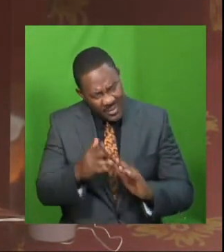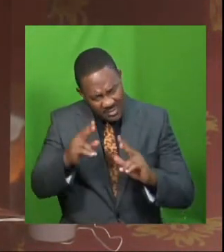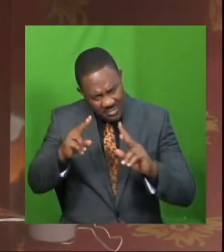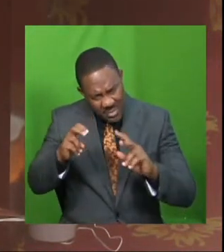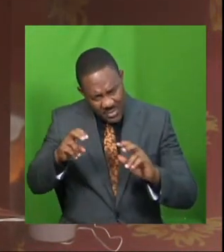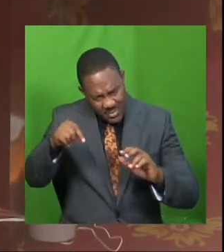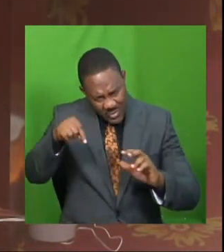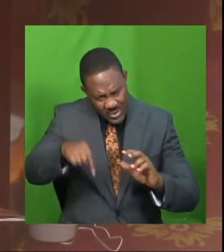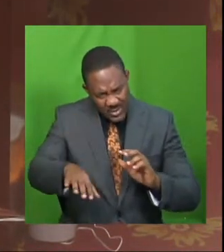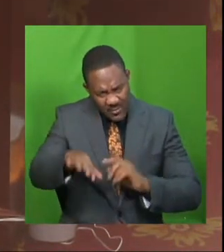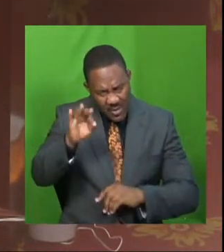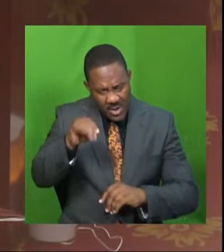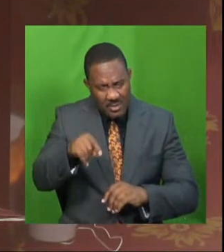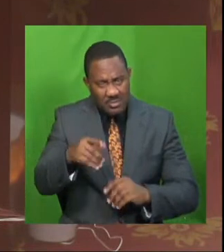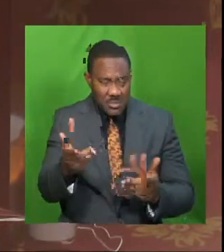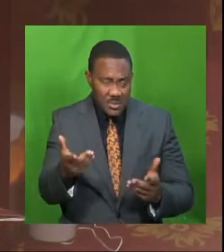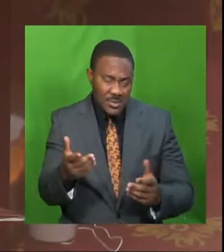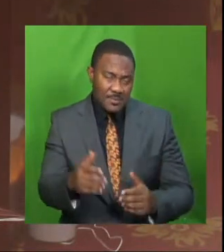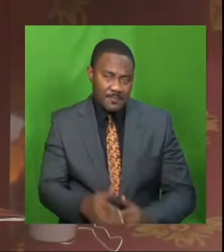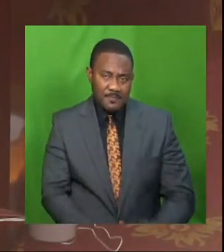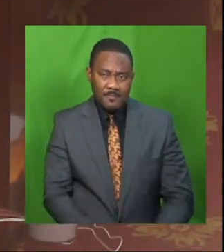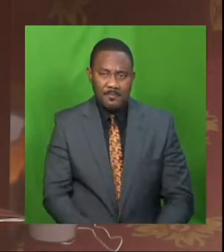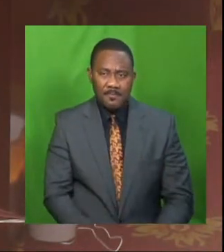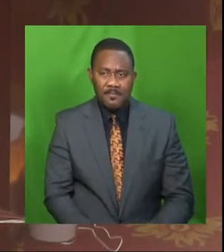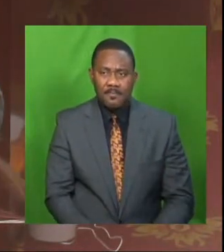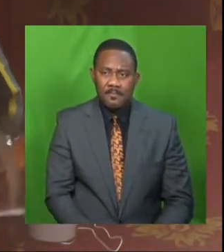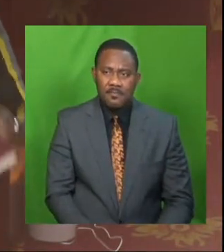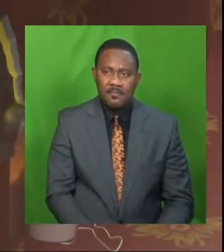that I have in response to my colleague's question.